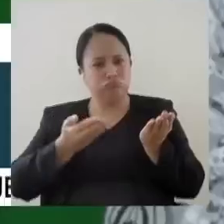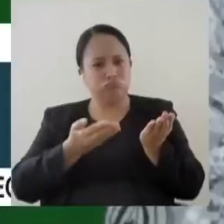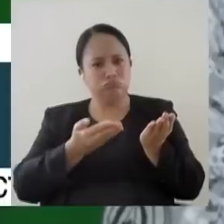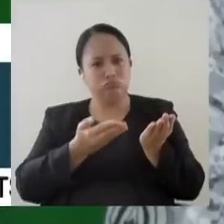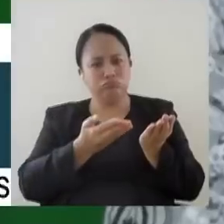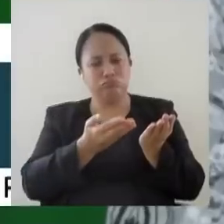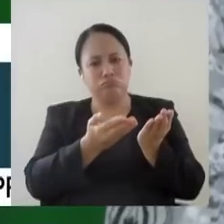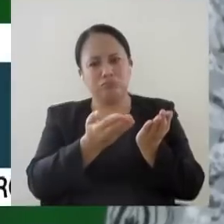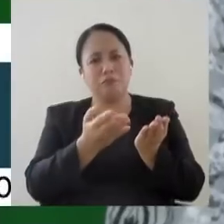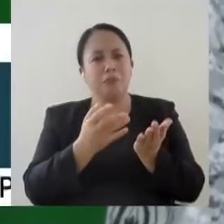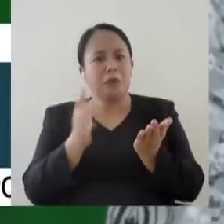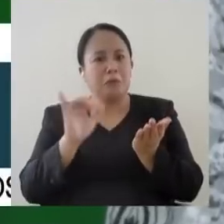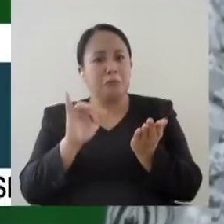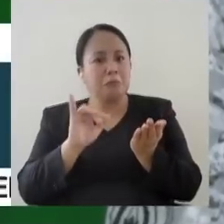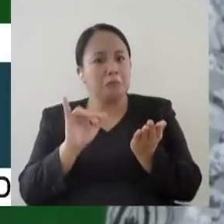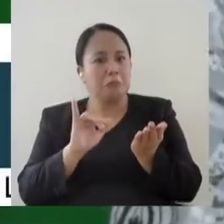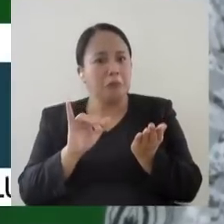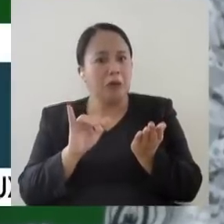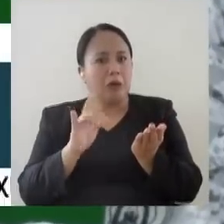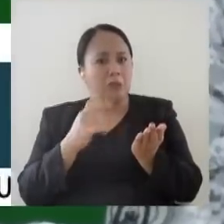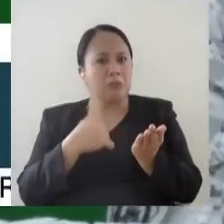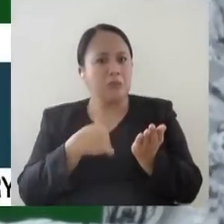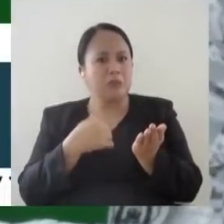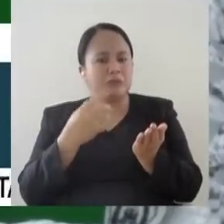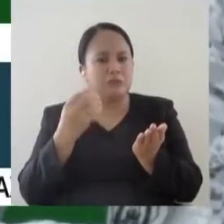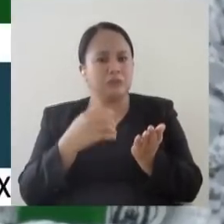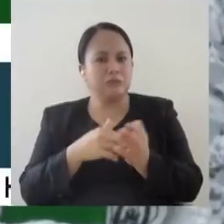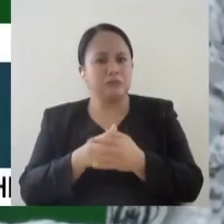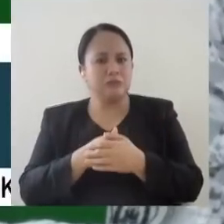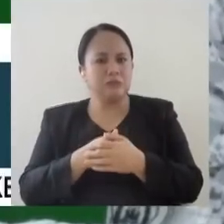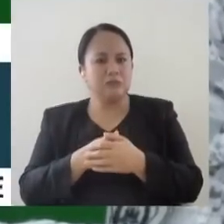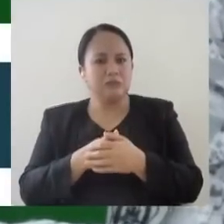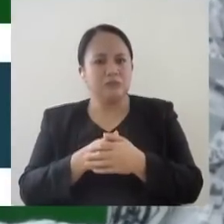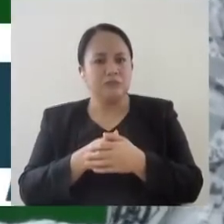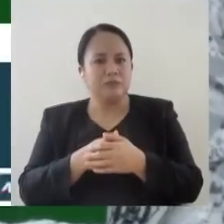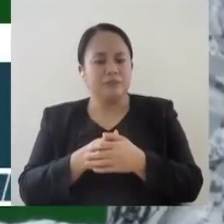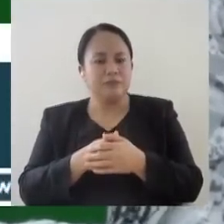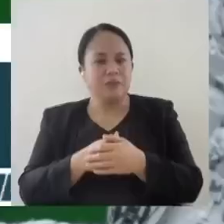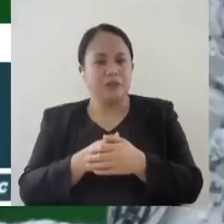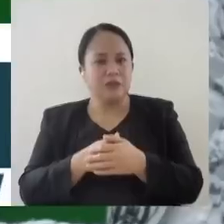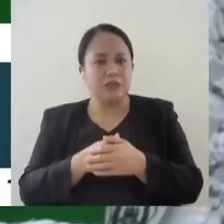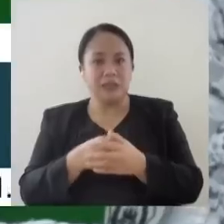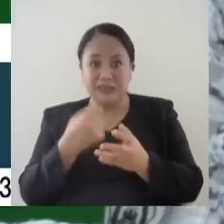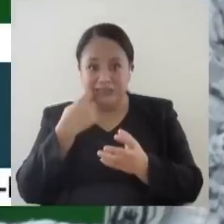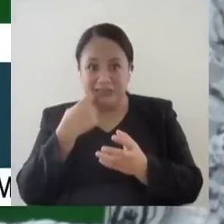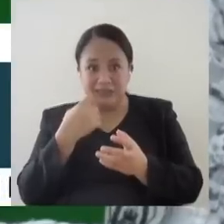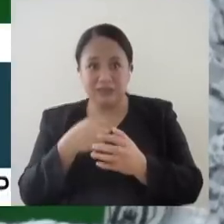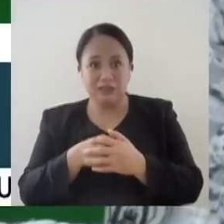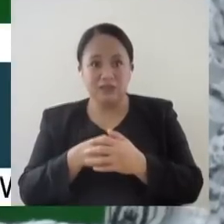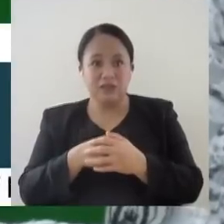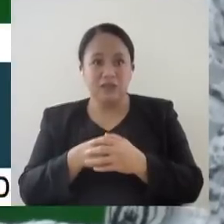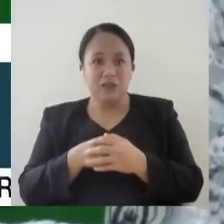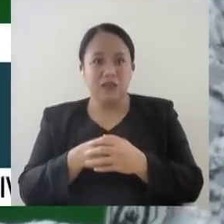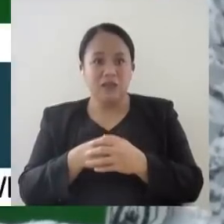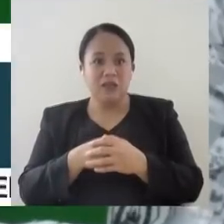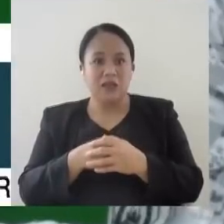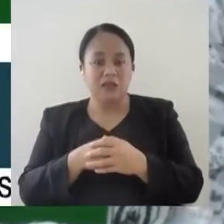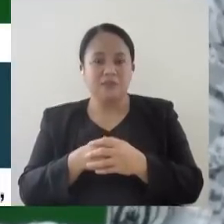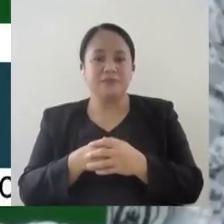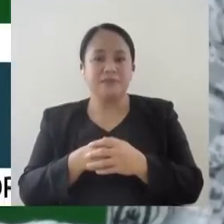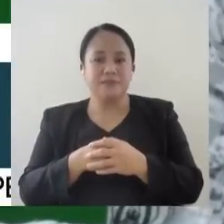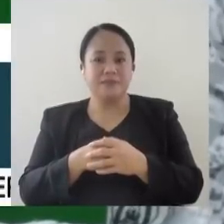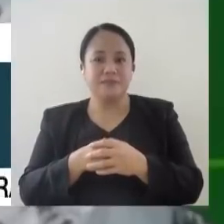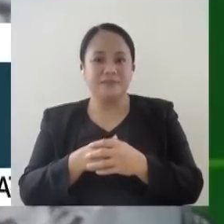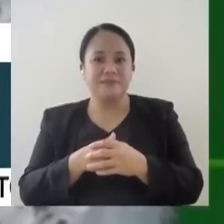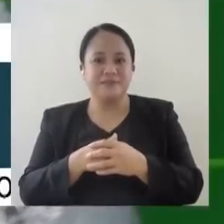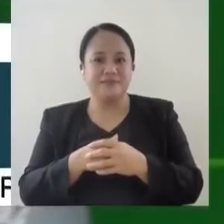doon. May nagpunta po yun, sir. So, and what was this, sir? Ito lang po yung civilian chartered